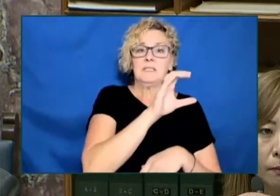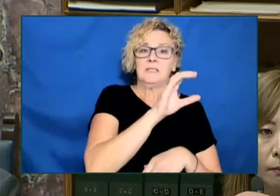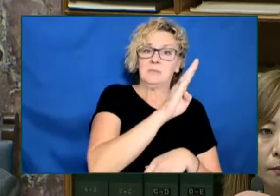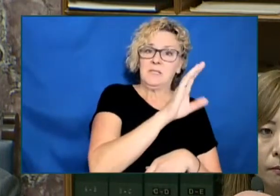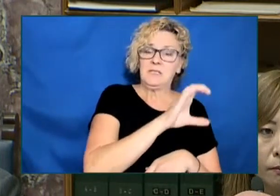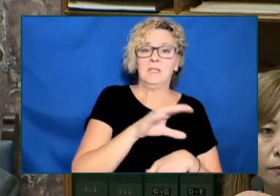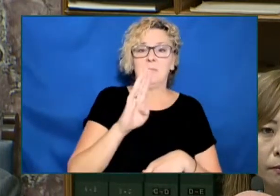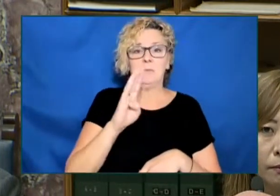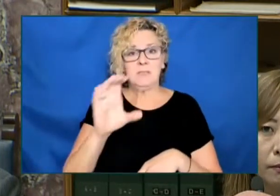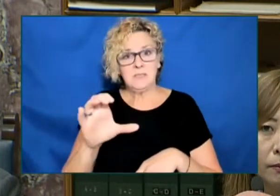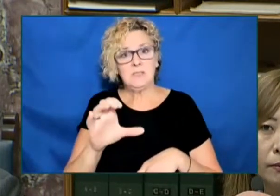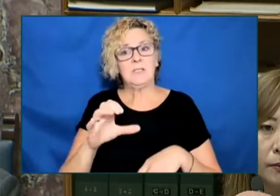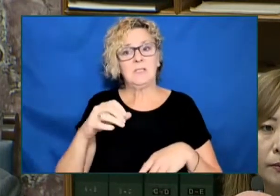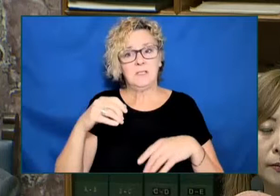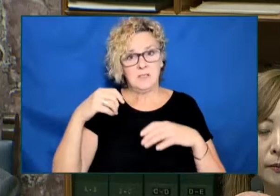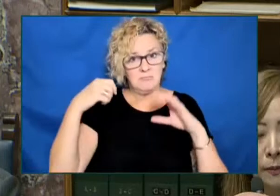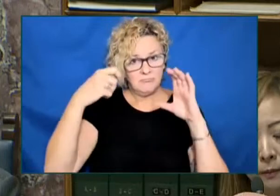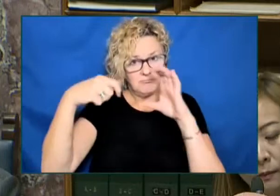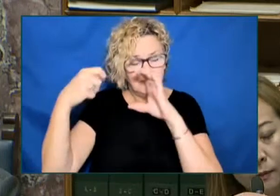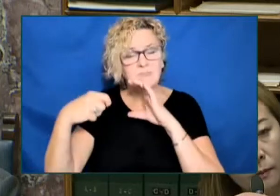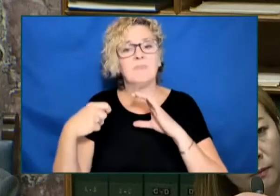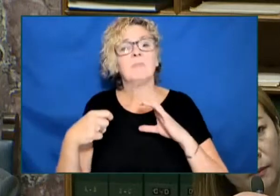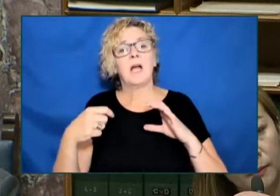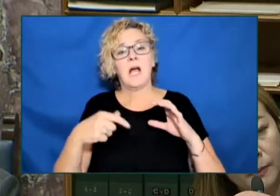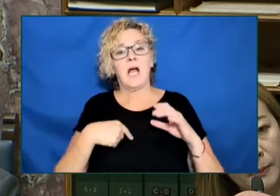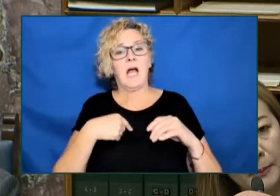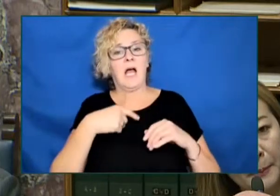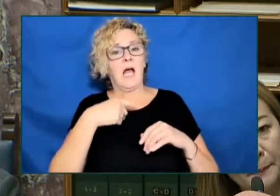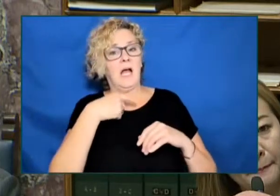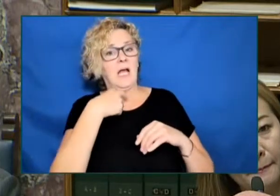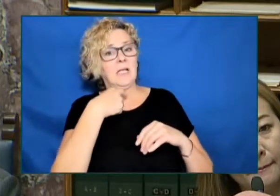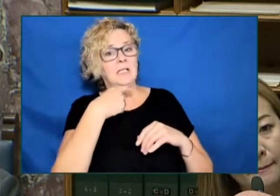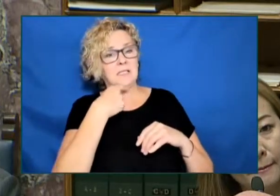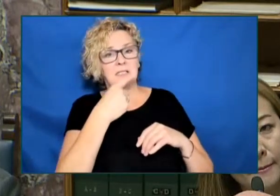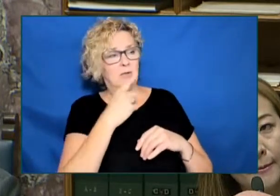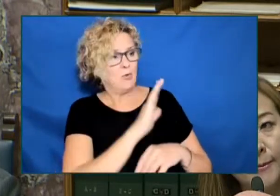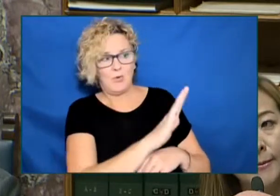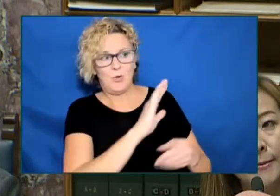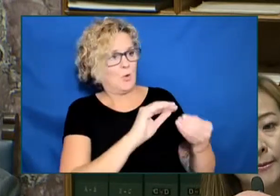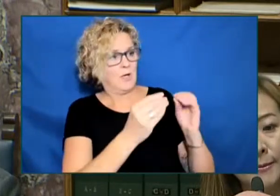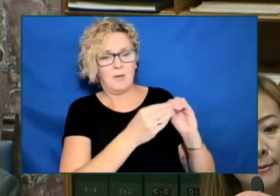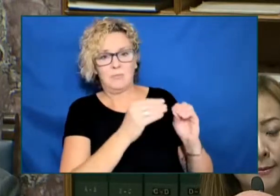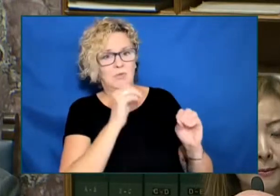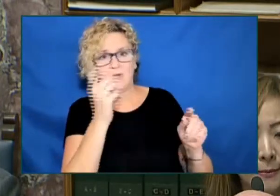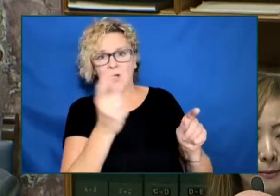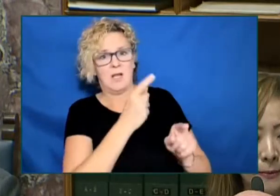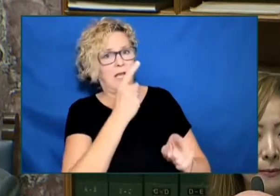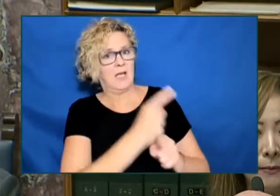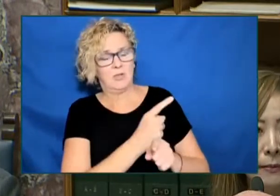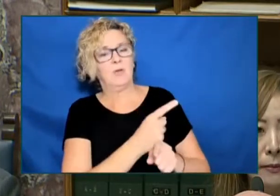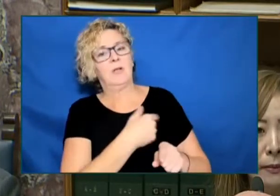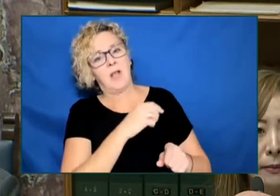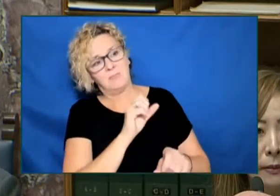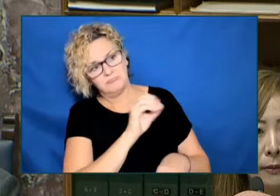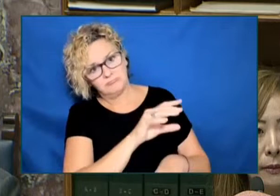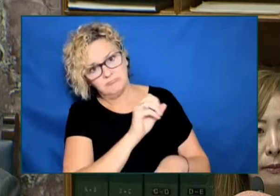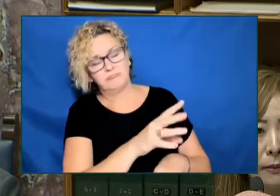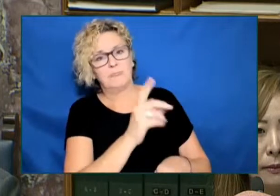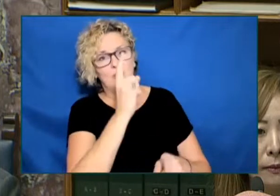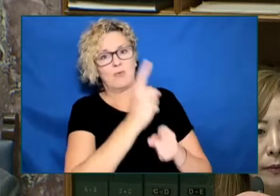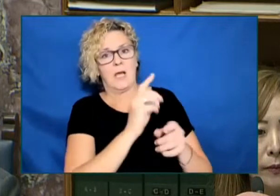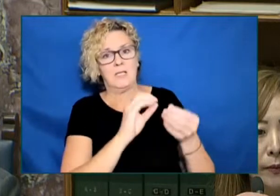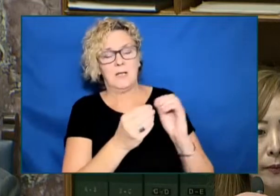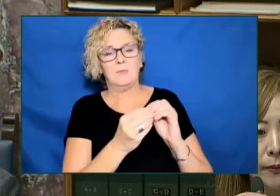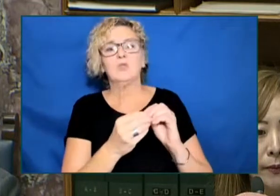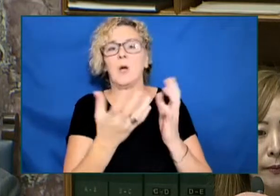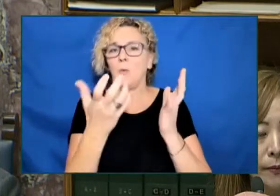inaccurate. When we were asked to provide information, we did. It was not published. So again, less than